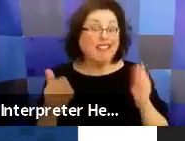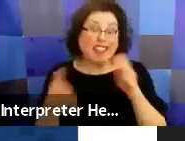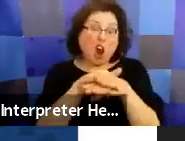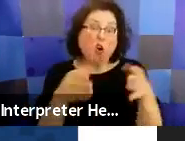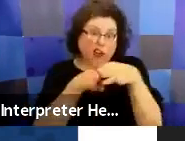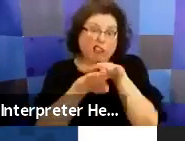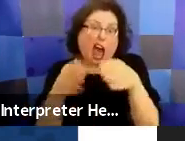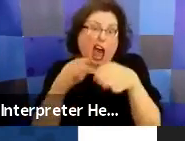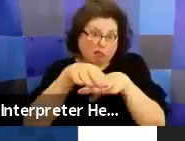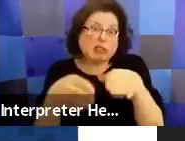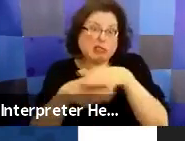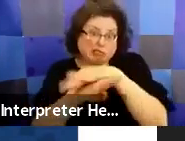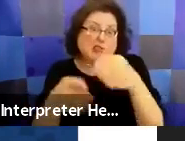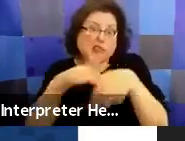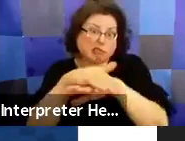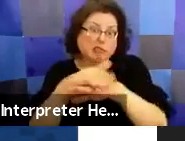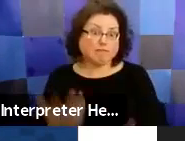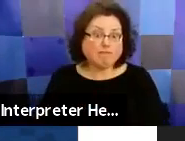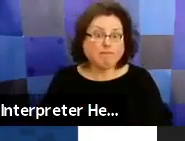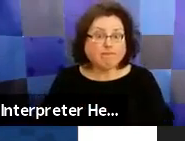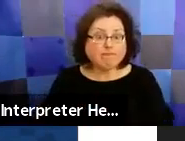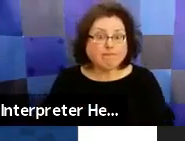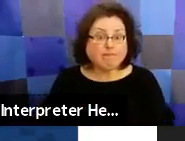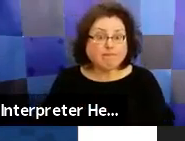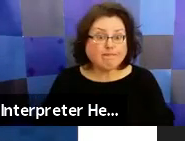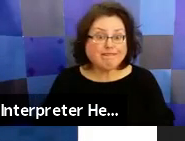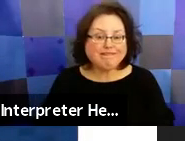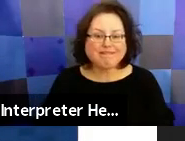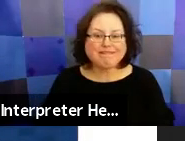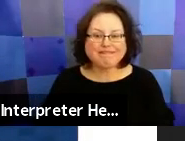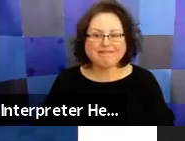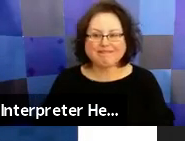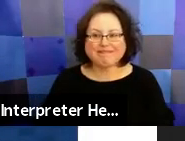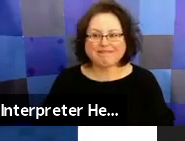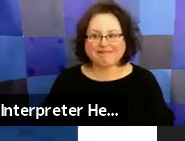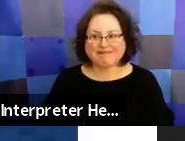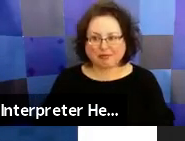like I said, most of them overlap.